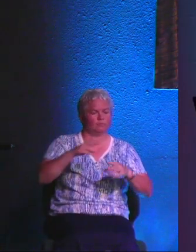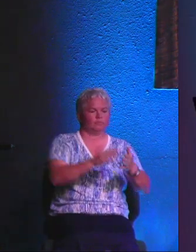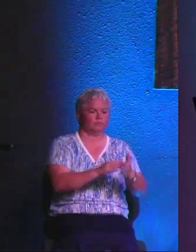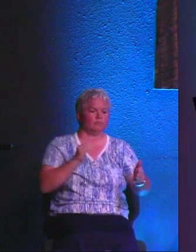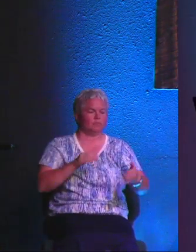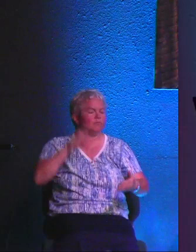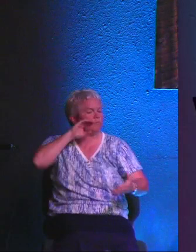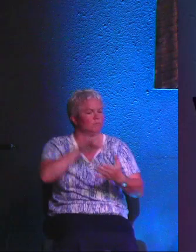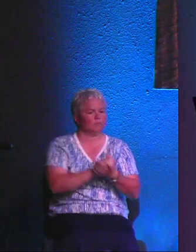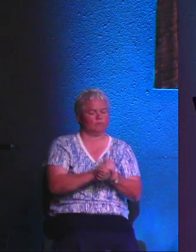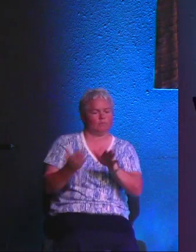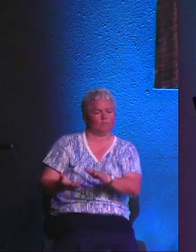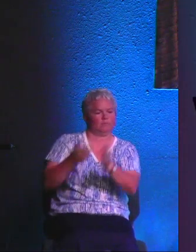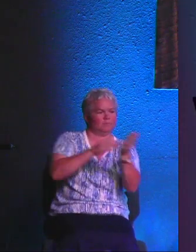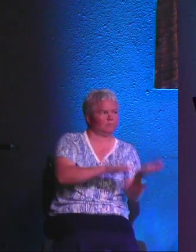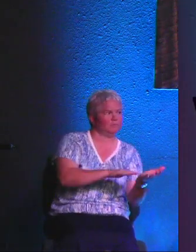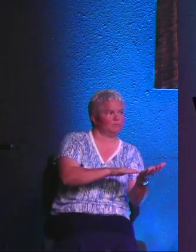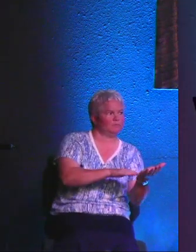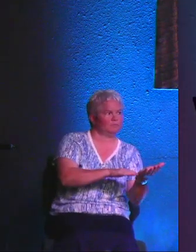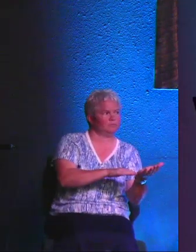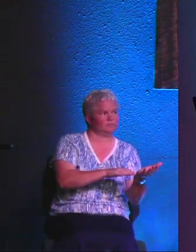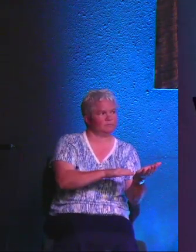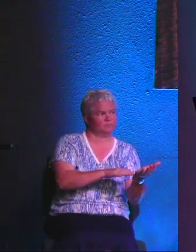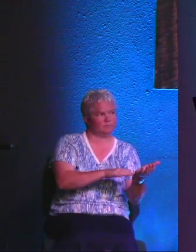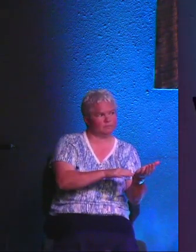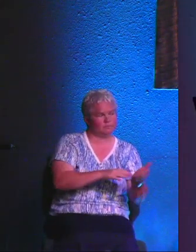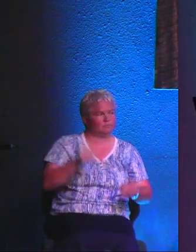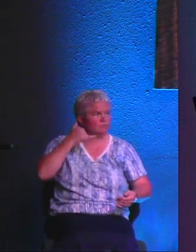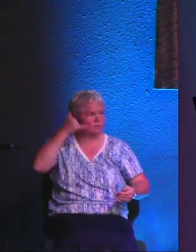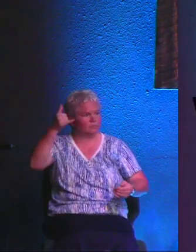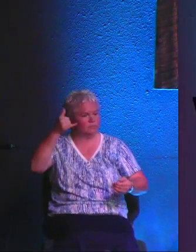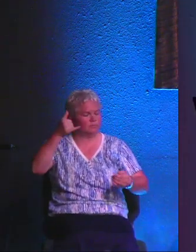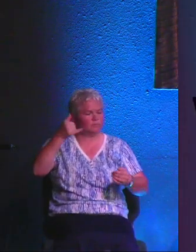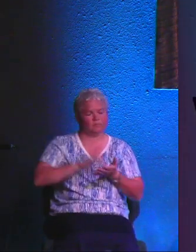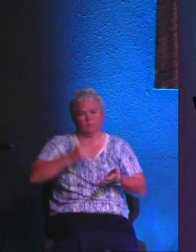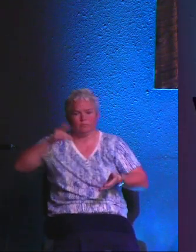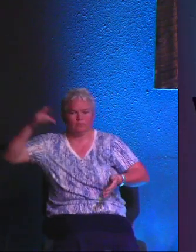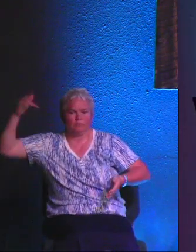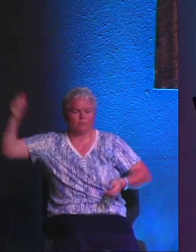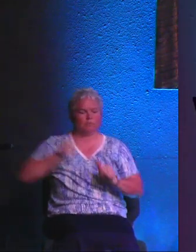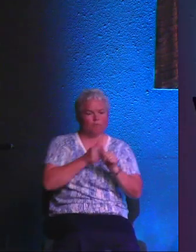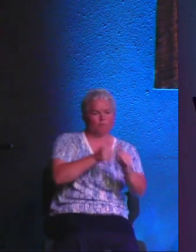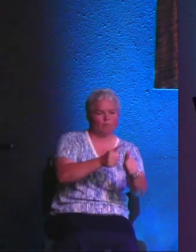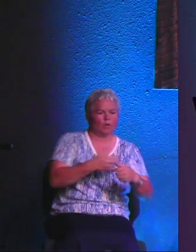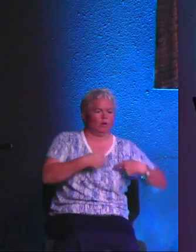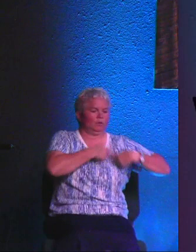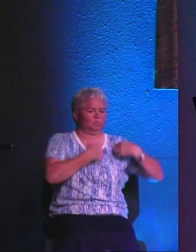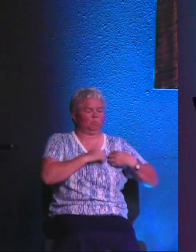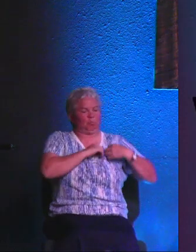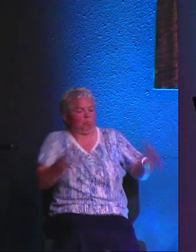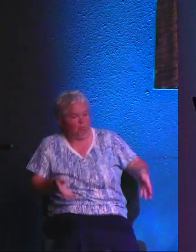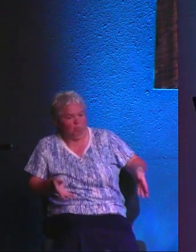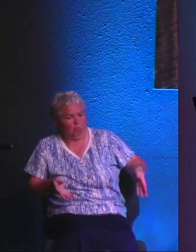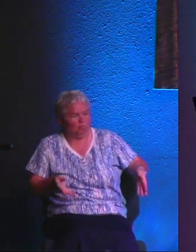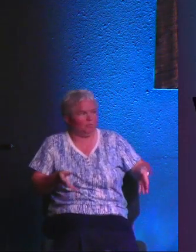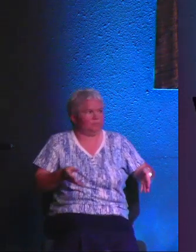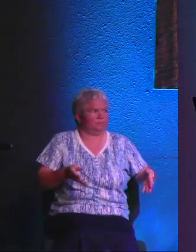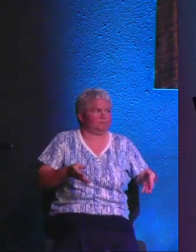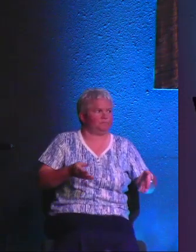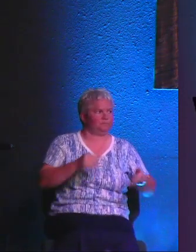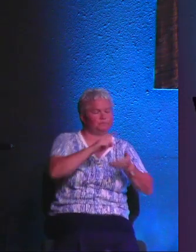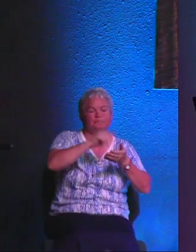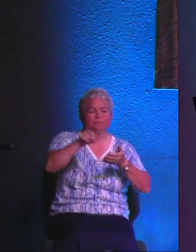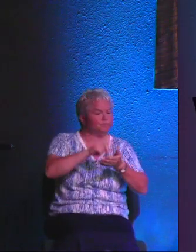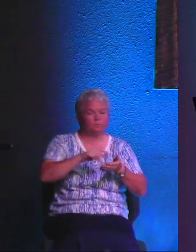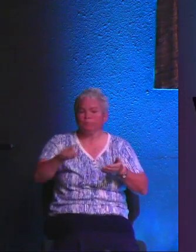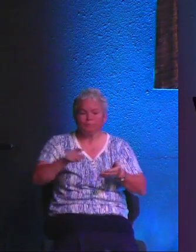returned home from her husband's funeral. He was a minister who was called home to glory following a heart attack. The widow decided to check